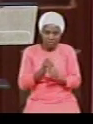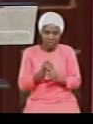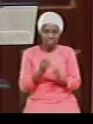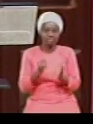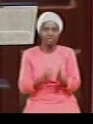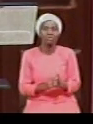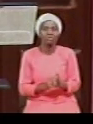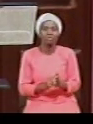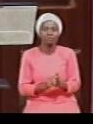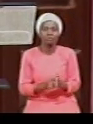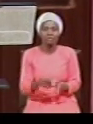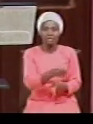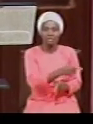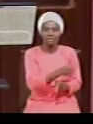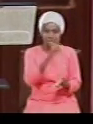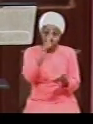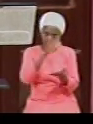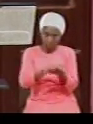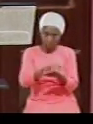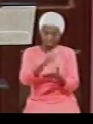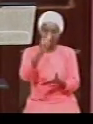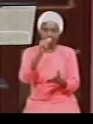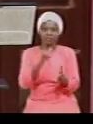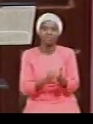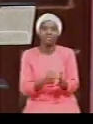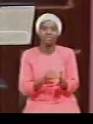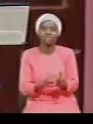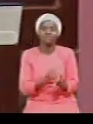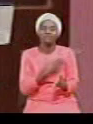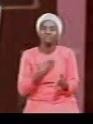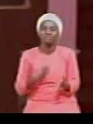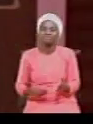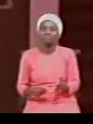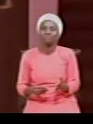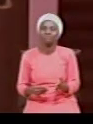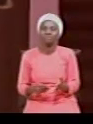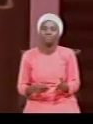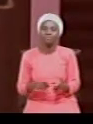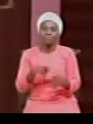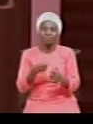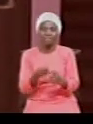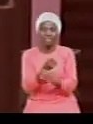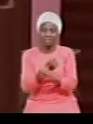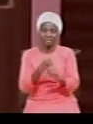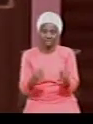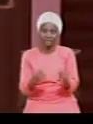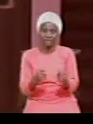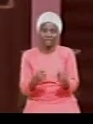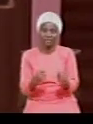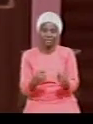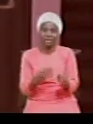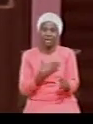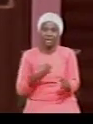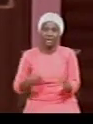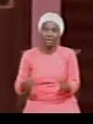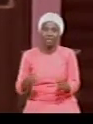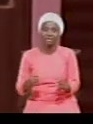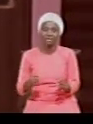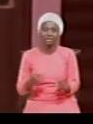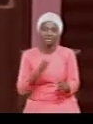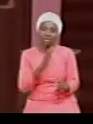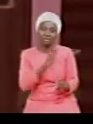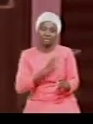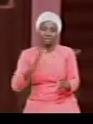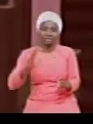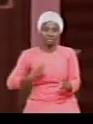that, and they believed that, and then salvation and citizenship